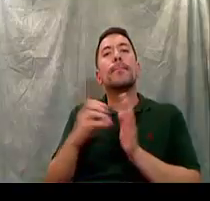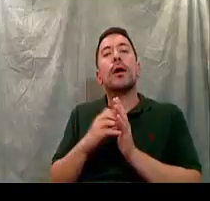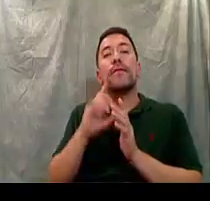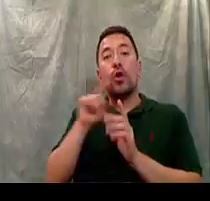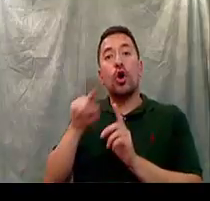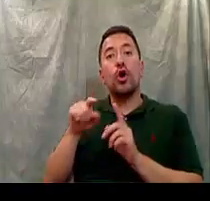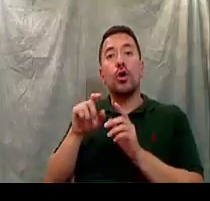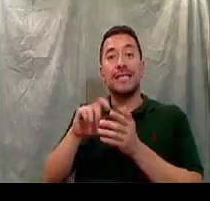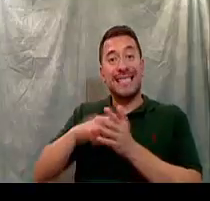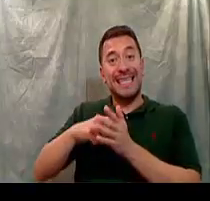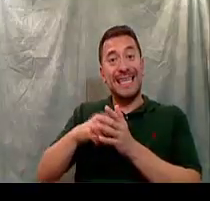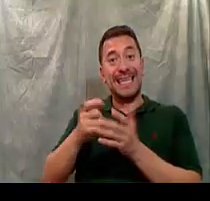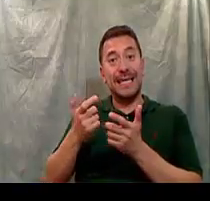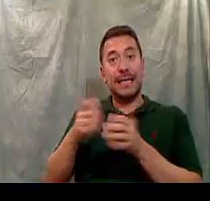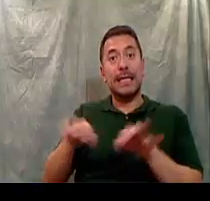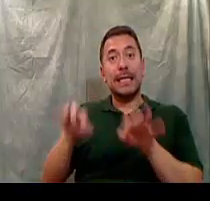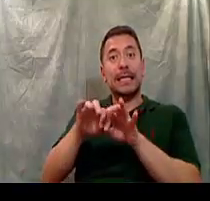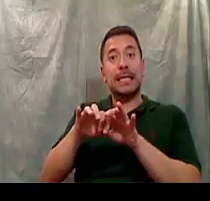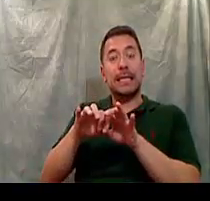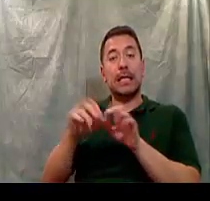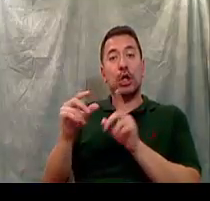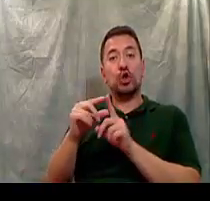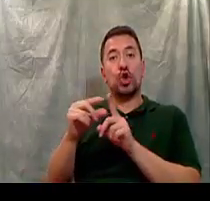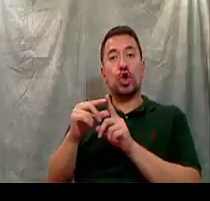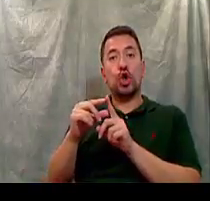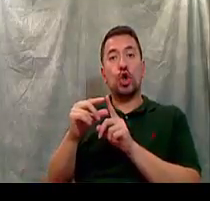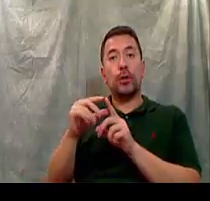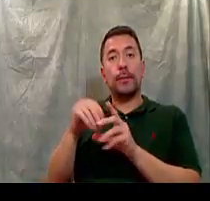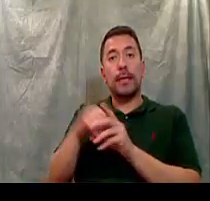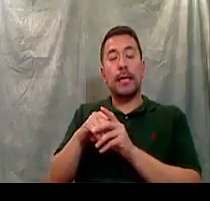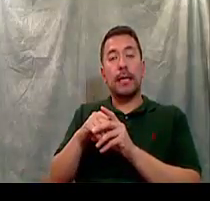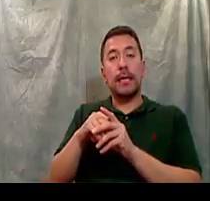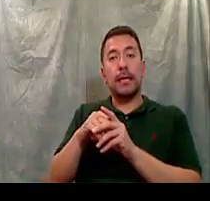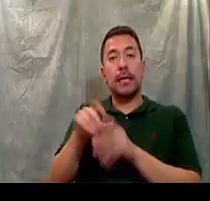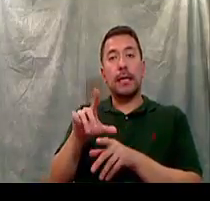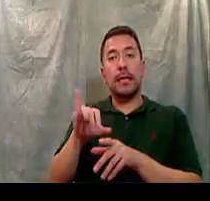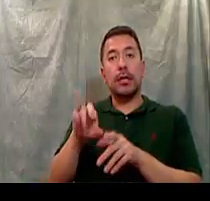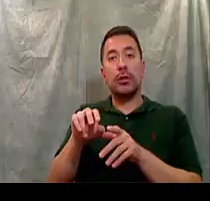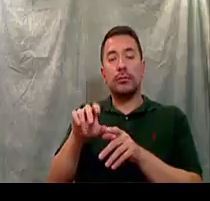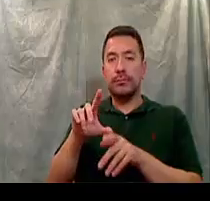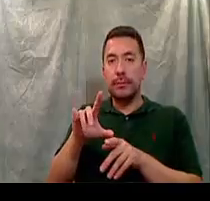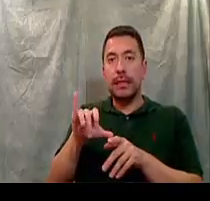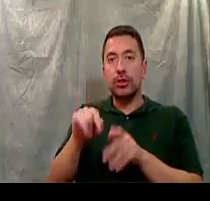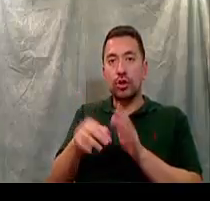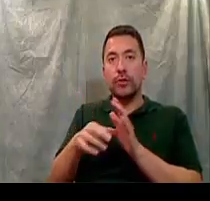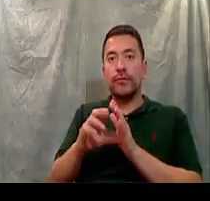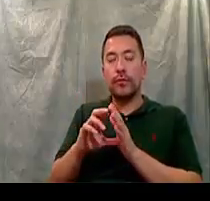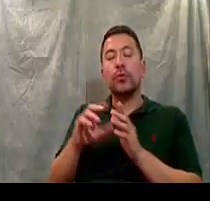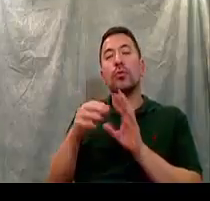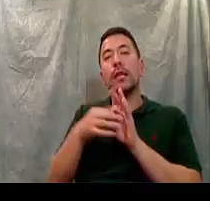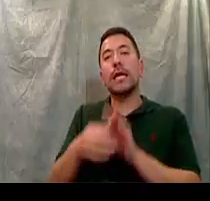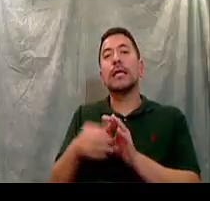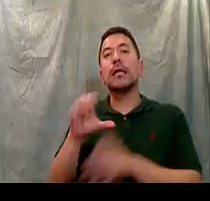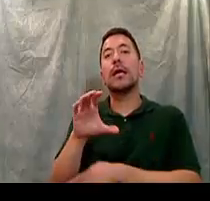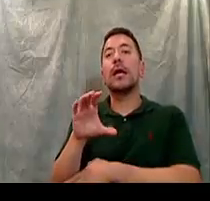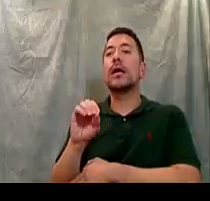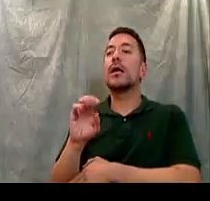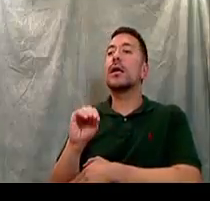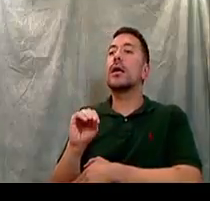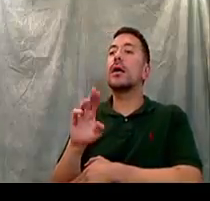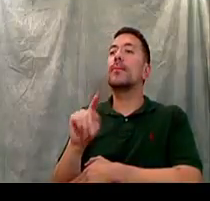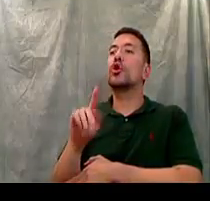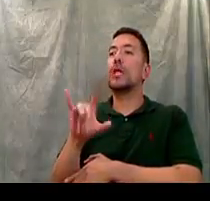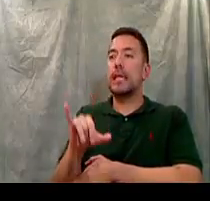key term, right, in this section of her literature review, her big idea being around community capacity. So she says,